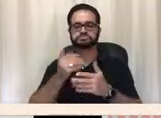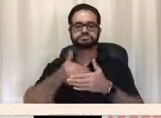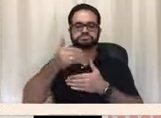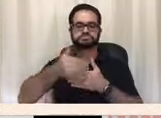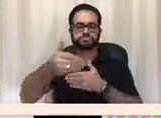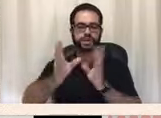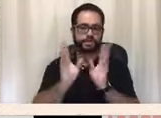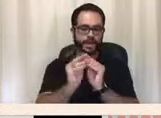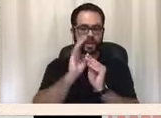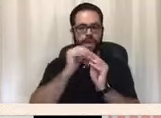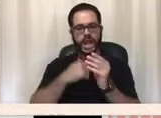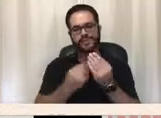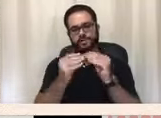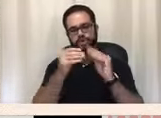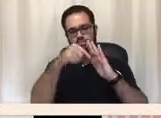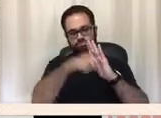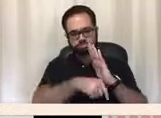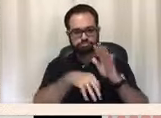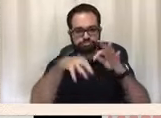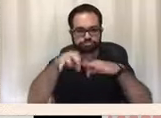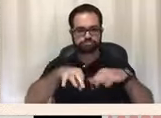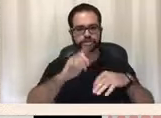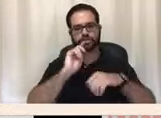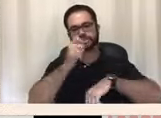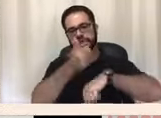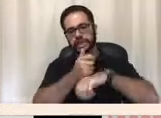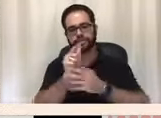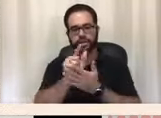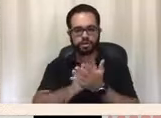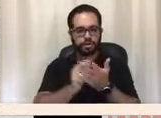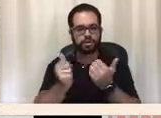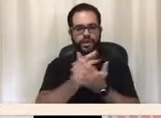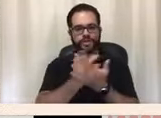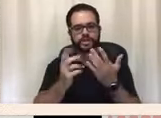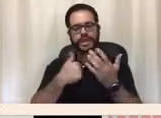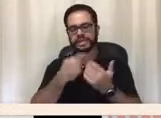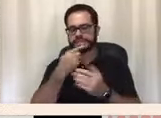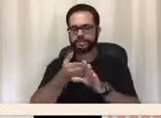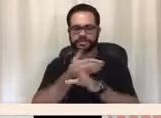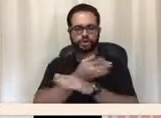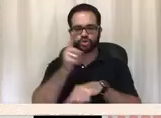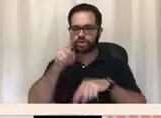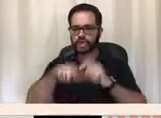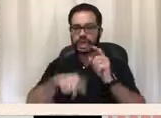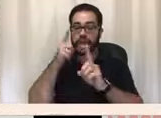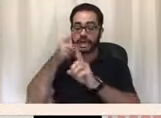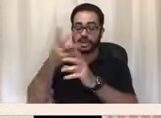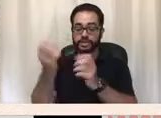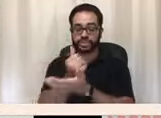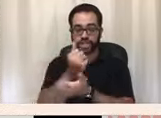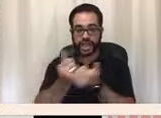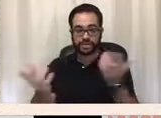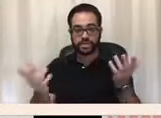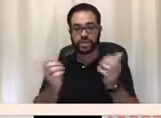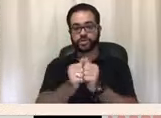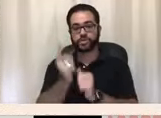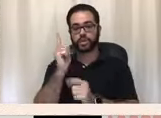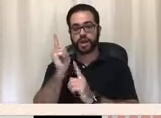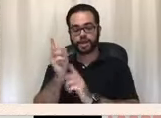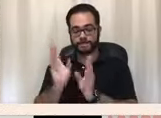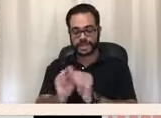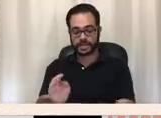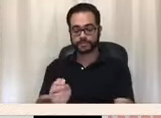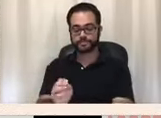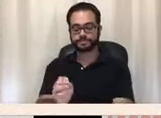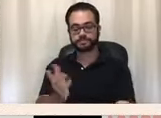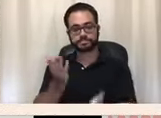details with creation of law. So, as I previously mentioned, you're not going to be able to accomplish all of this in one meeting. You may not be able to accomplish it all